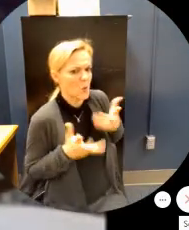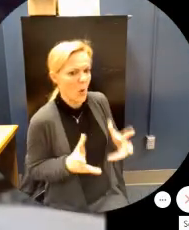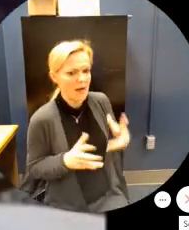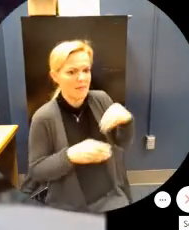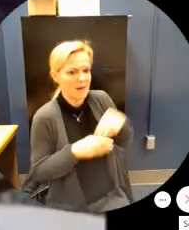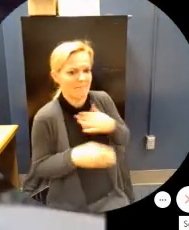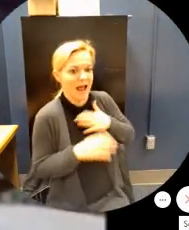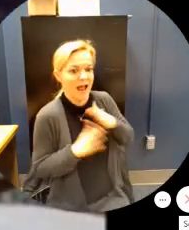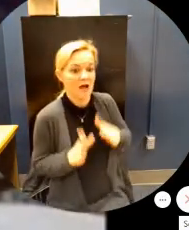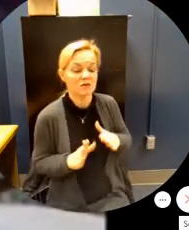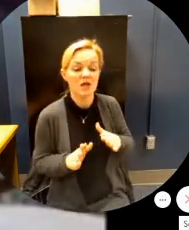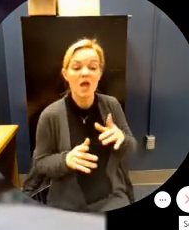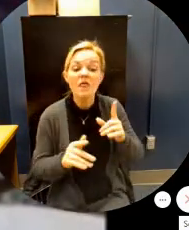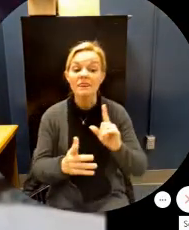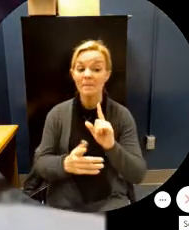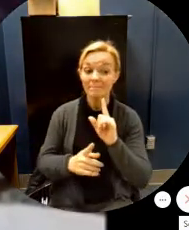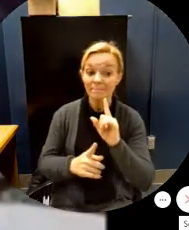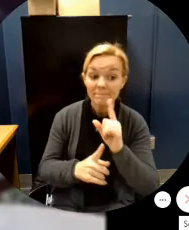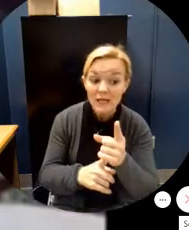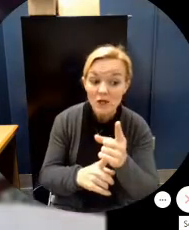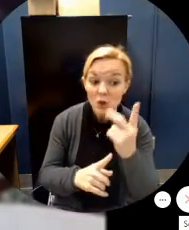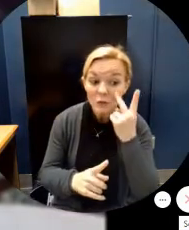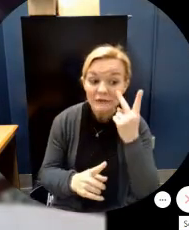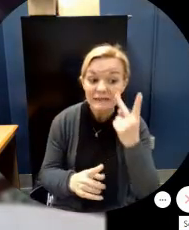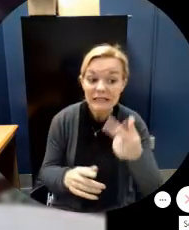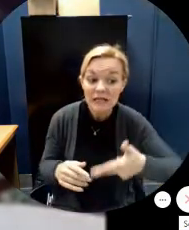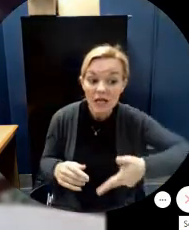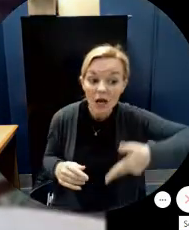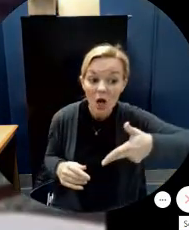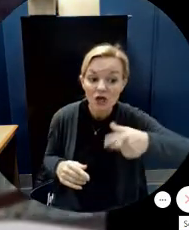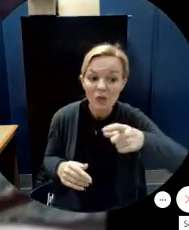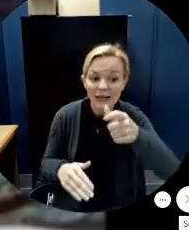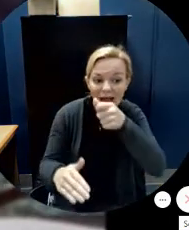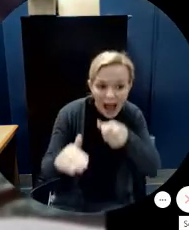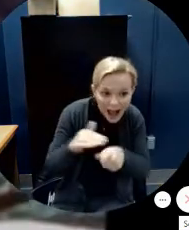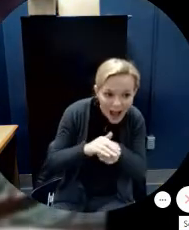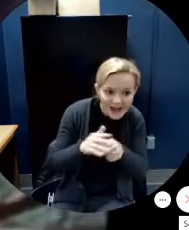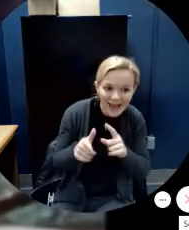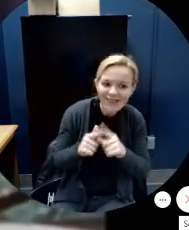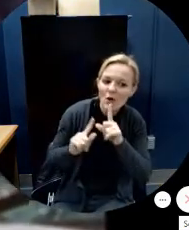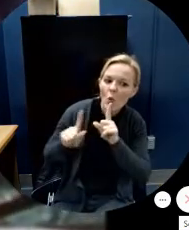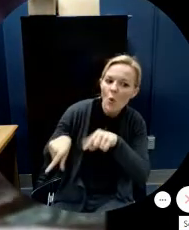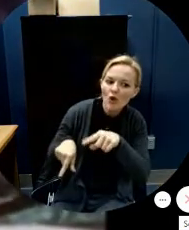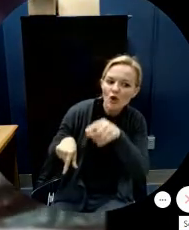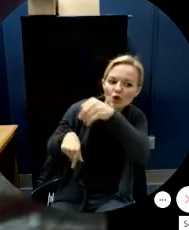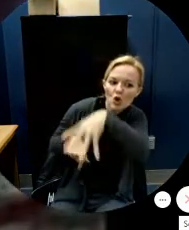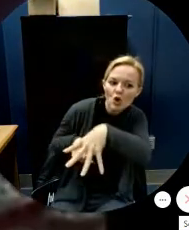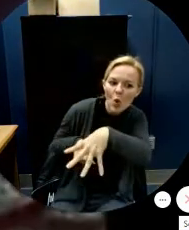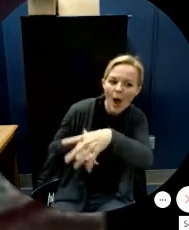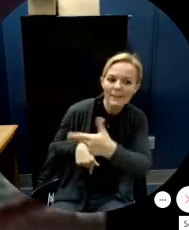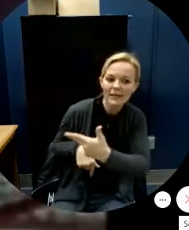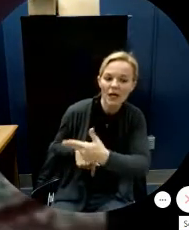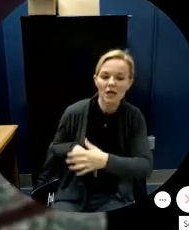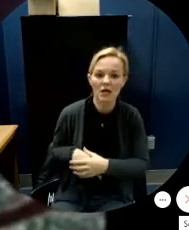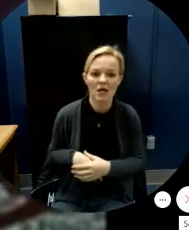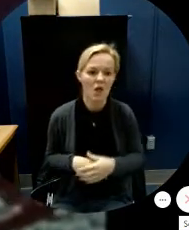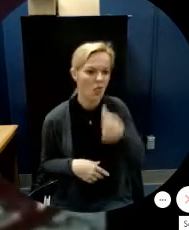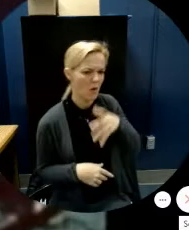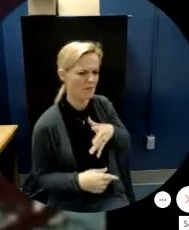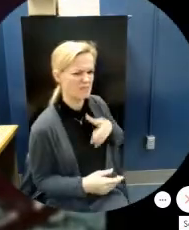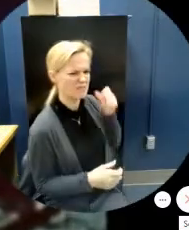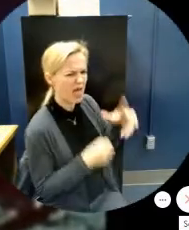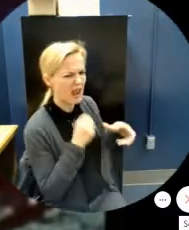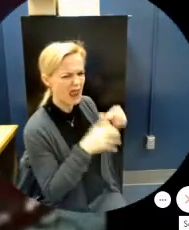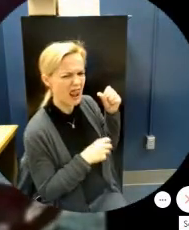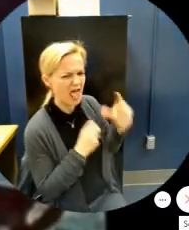take cover, draw your own gun, and order her to drop hers. Not going to be any more things to be done. I want to get out of my house. I'm